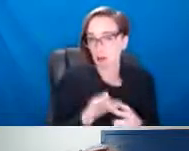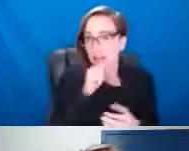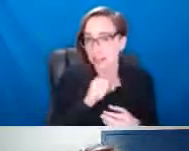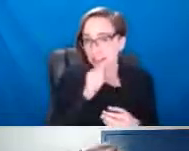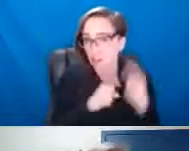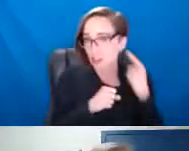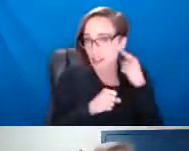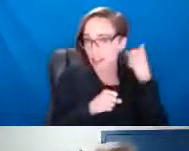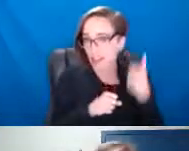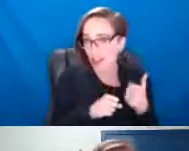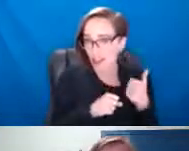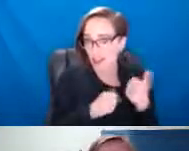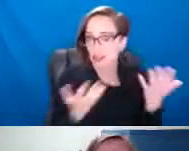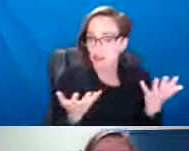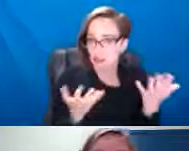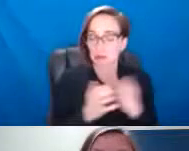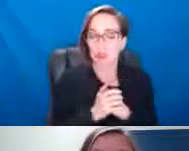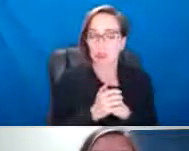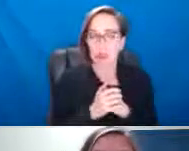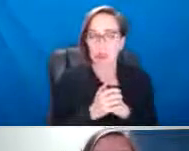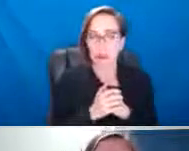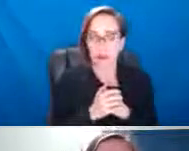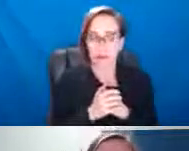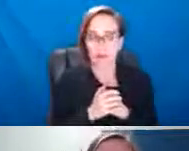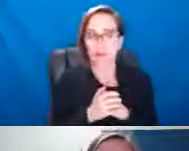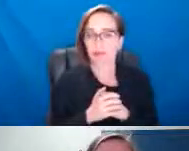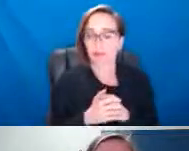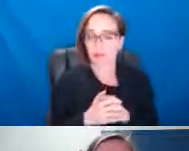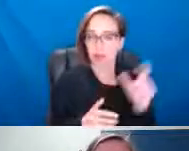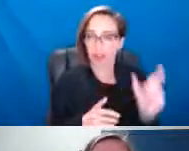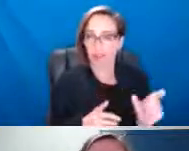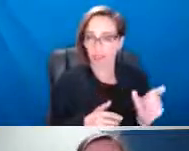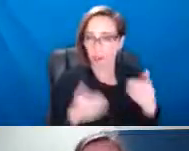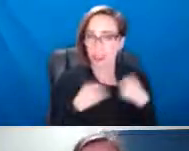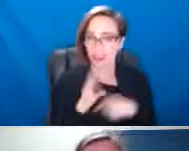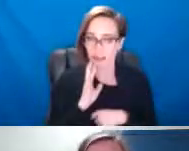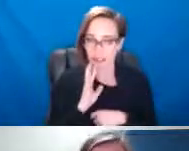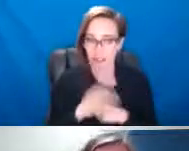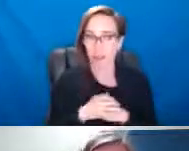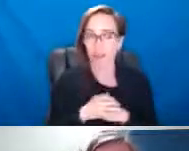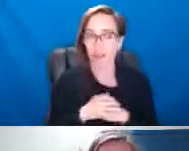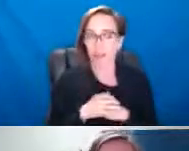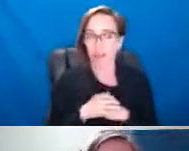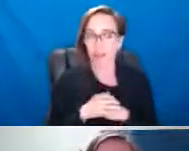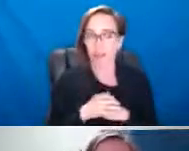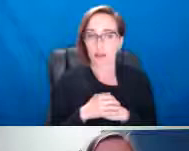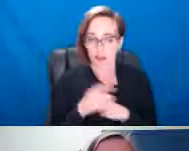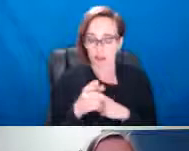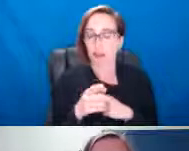The individuals should have or does have speech. The individual is blind, legally